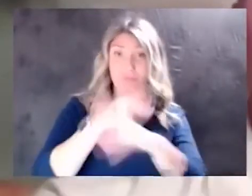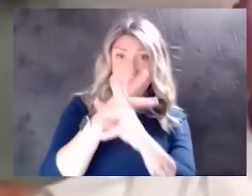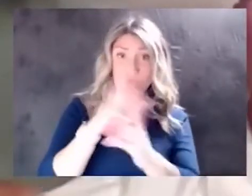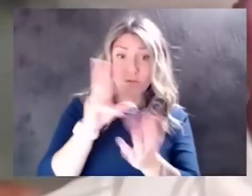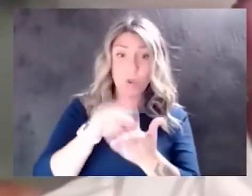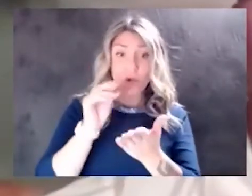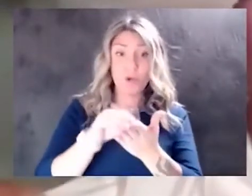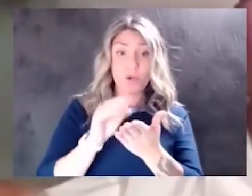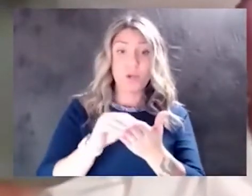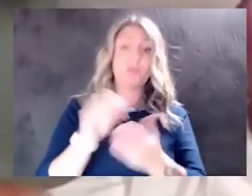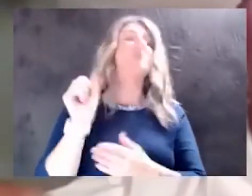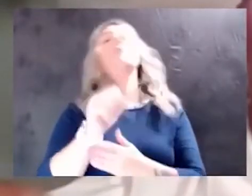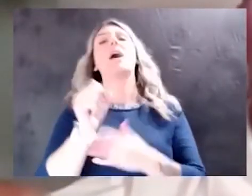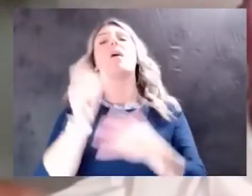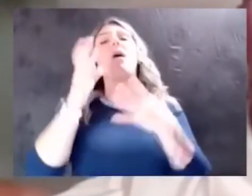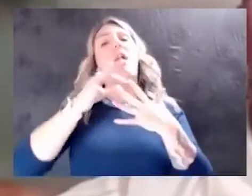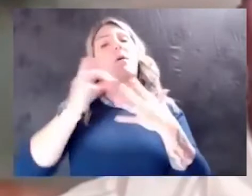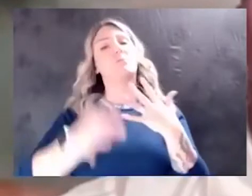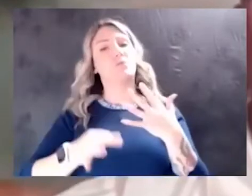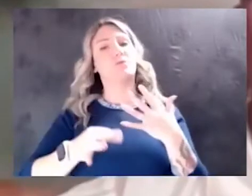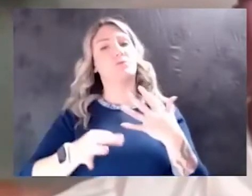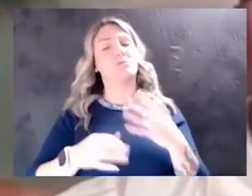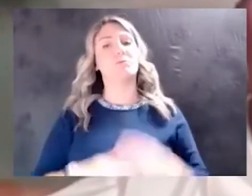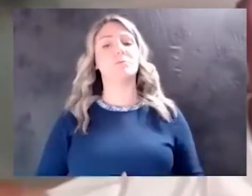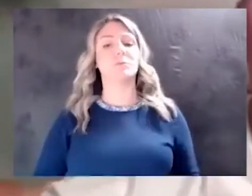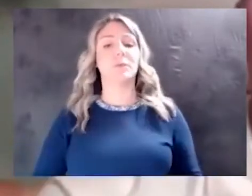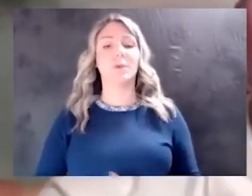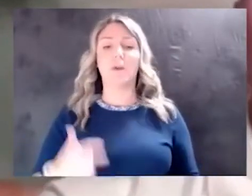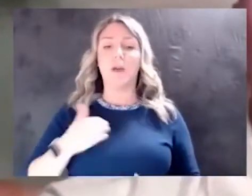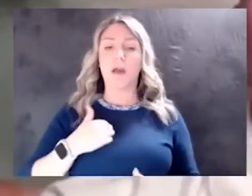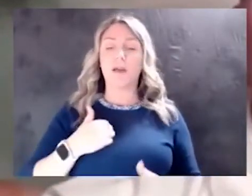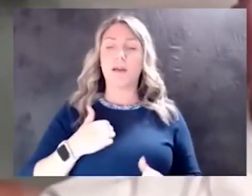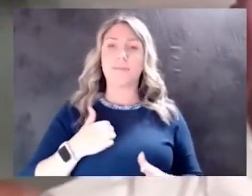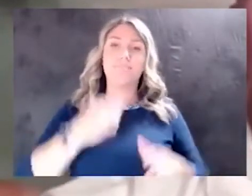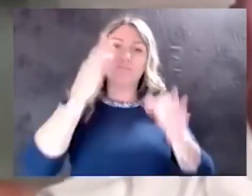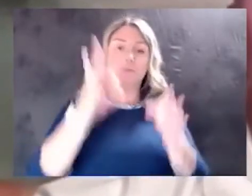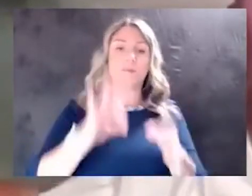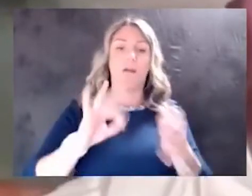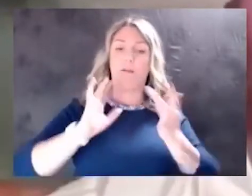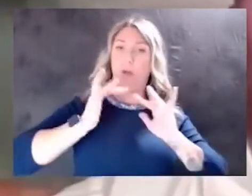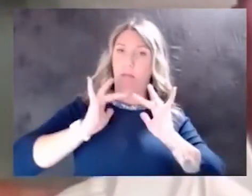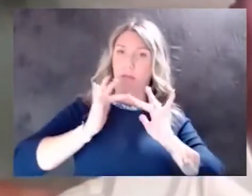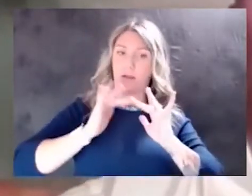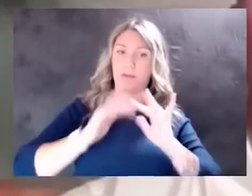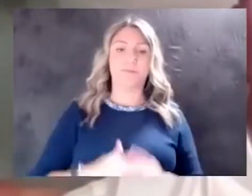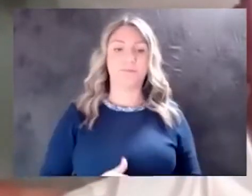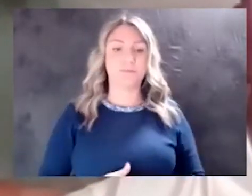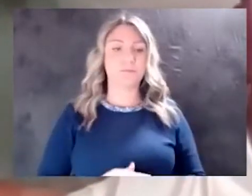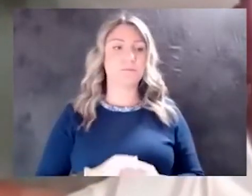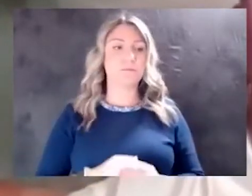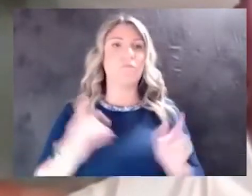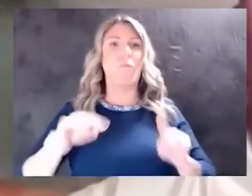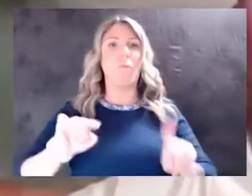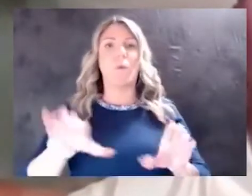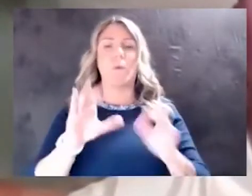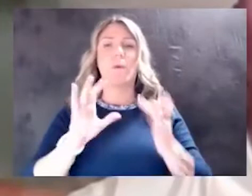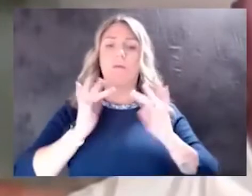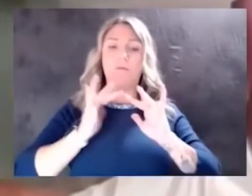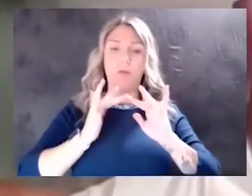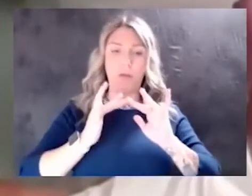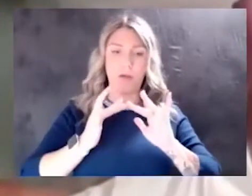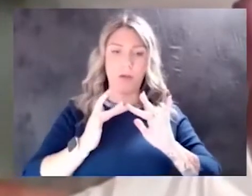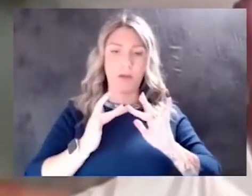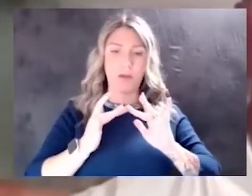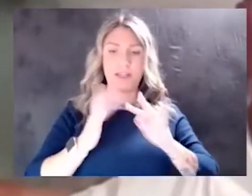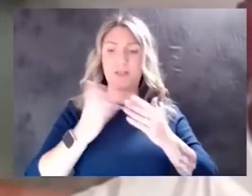Yeah, they gave you a choice. So I chose to do online. And when I was doing online, it was